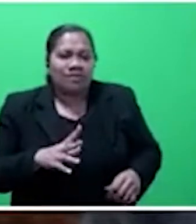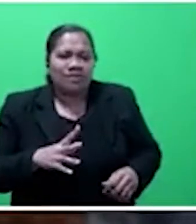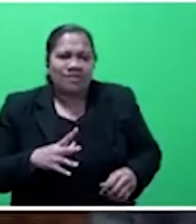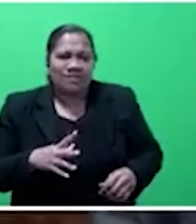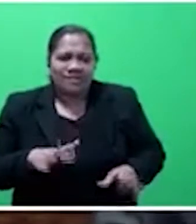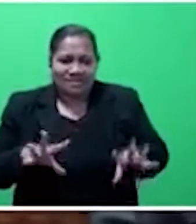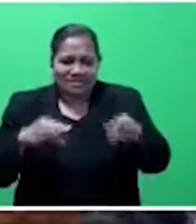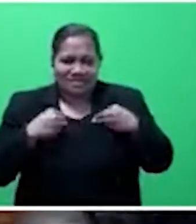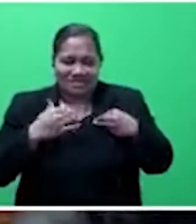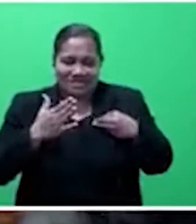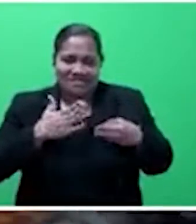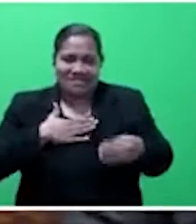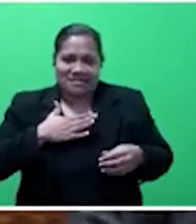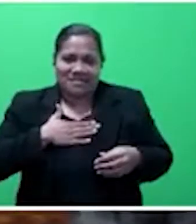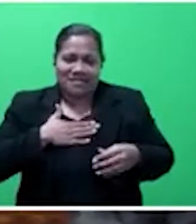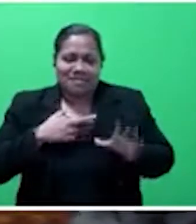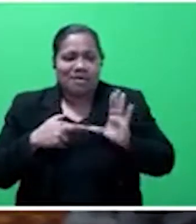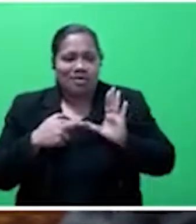Honorable Prime Minister,